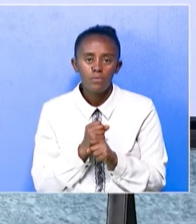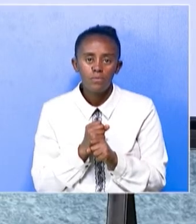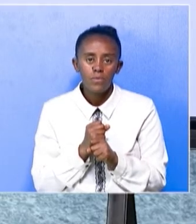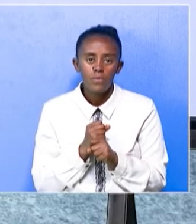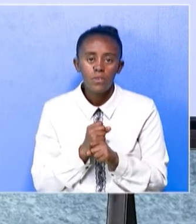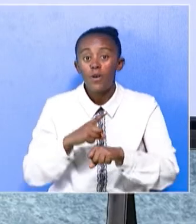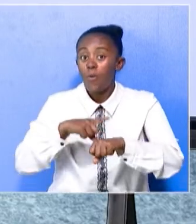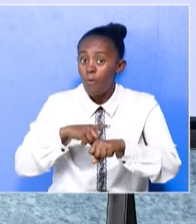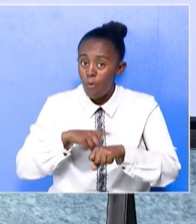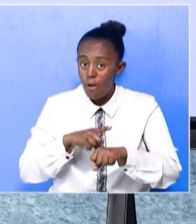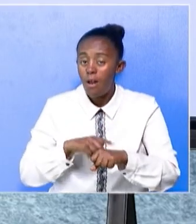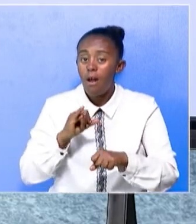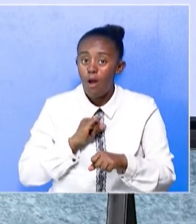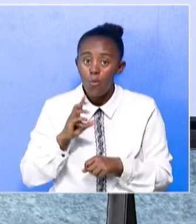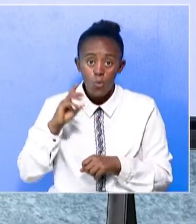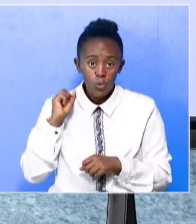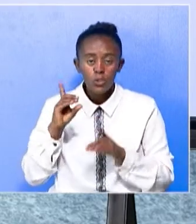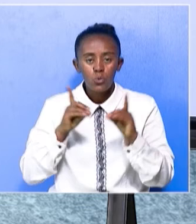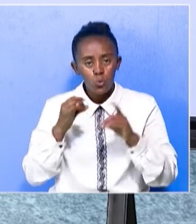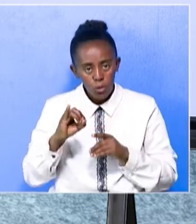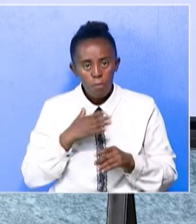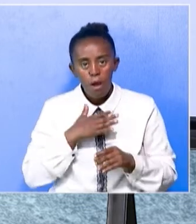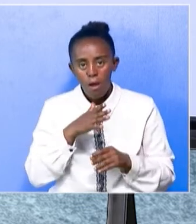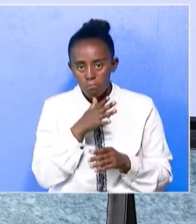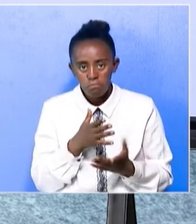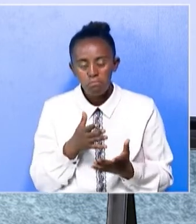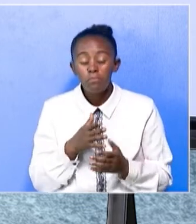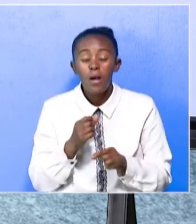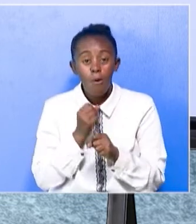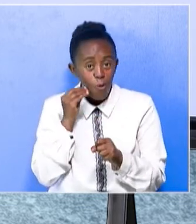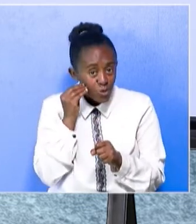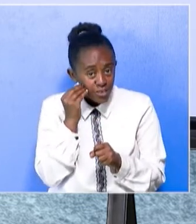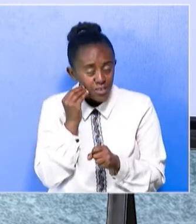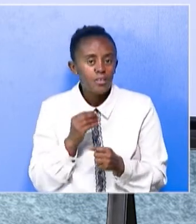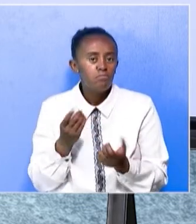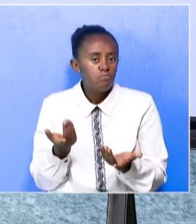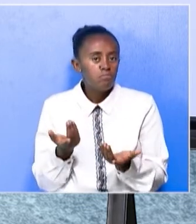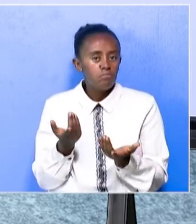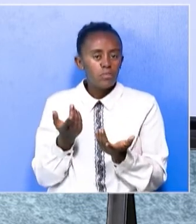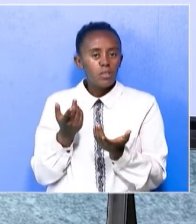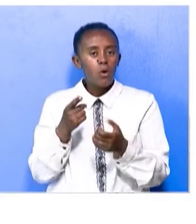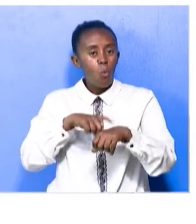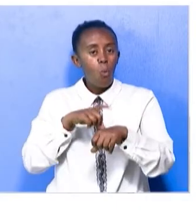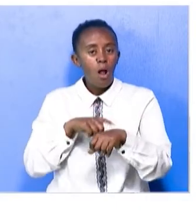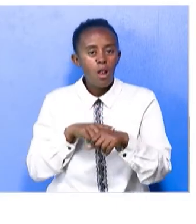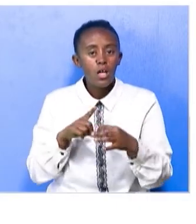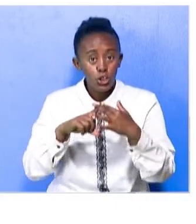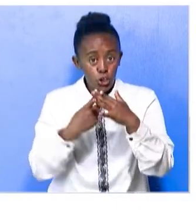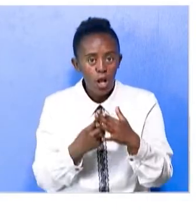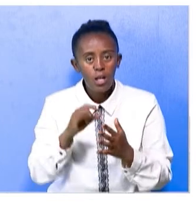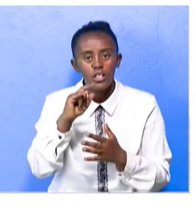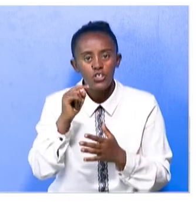While I was doing my homework, and what comes next? Come on, don't forget. That's why, because while comes at the initial